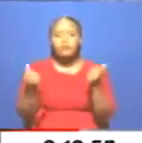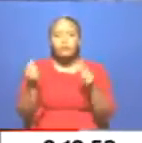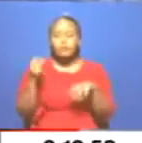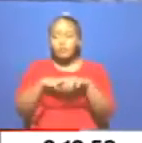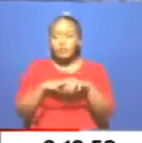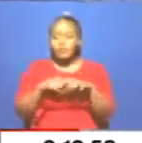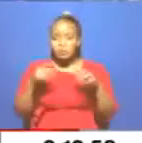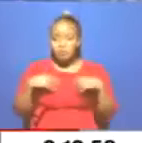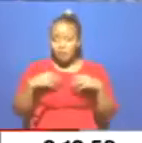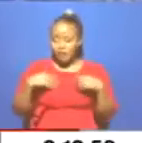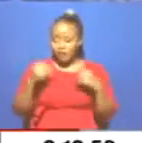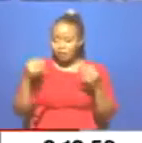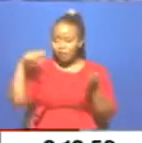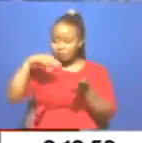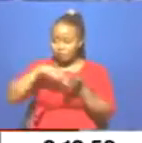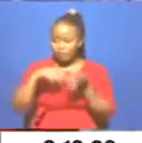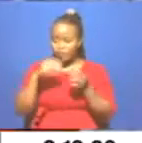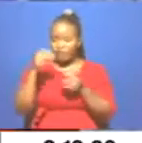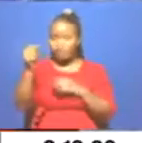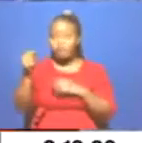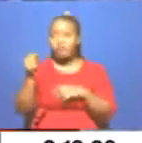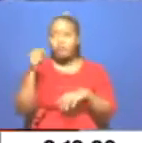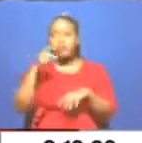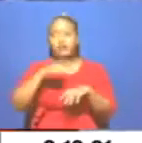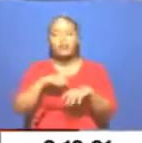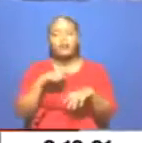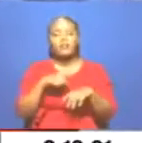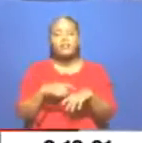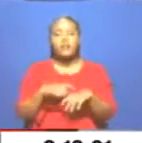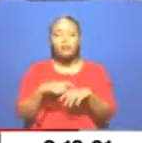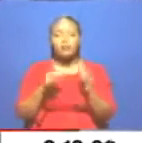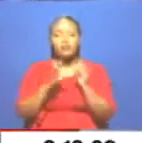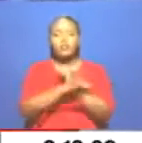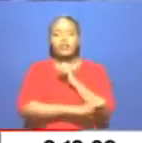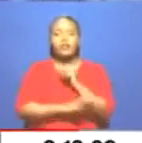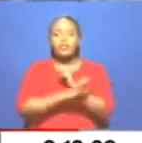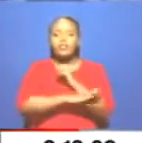stop at the presidency to become the fifth president of the Republic of